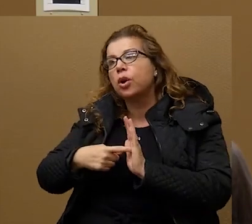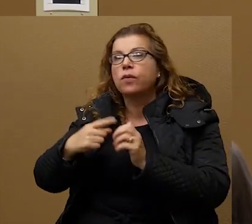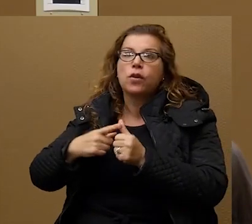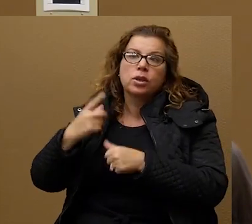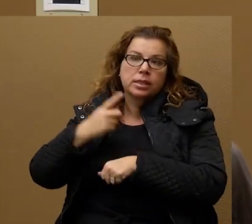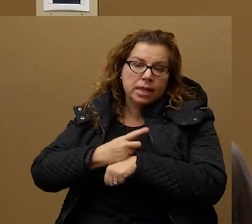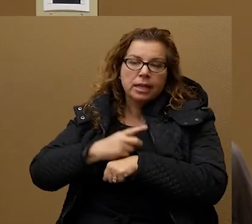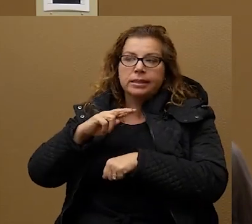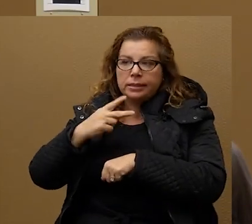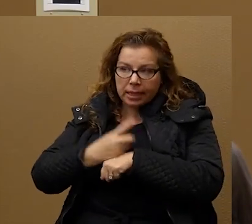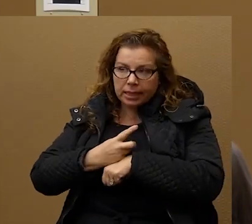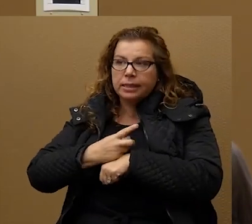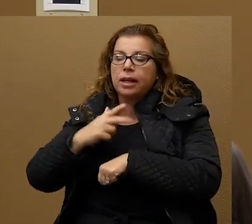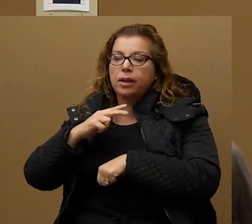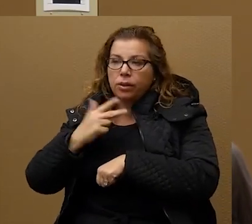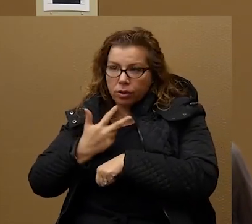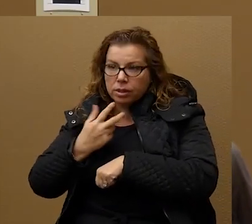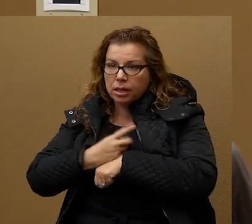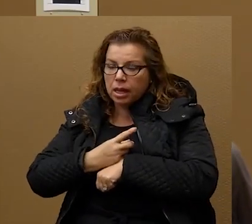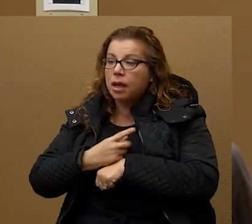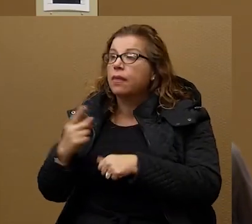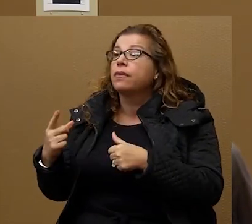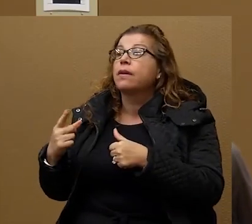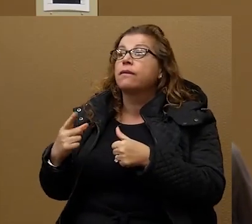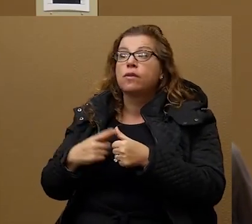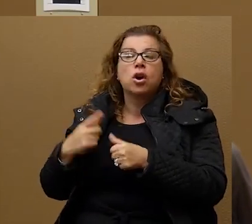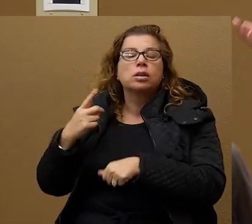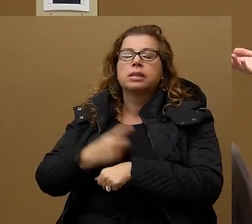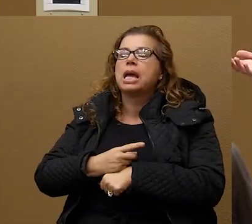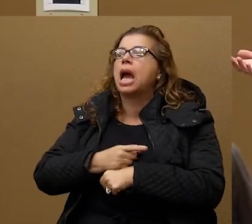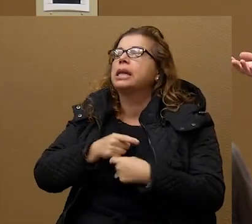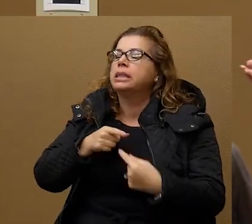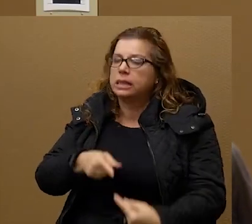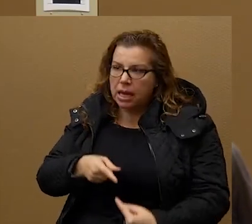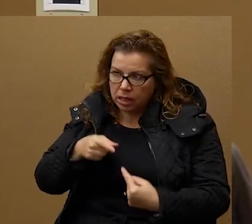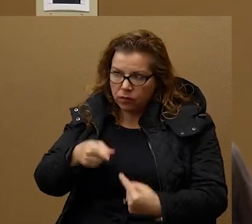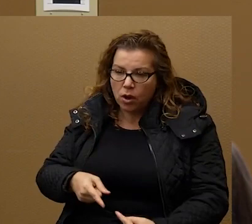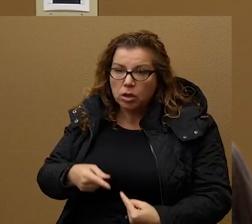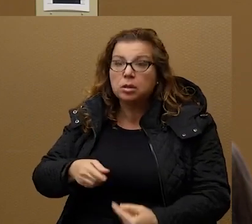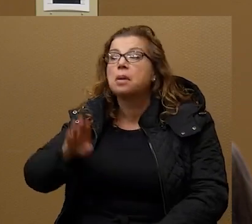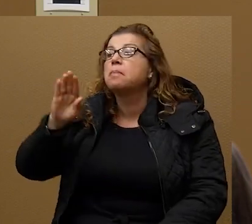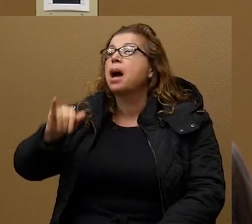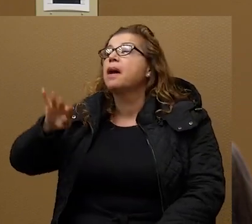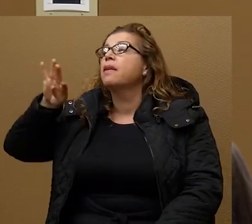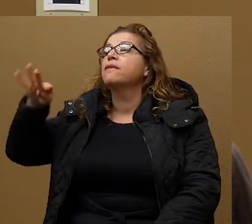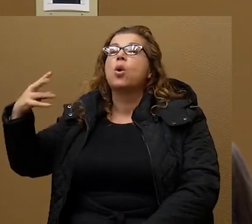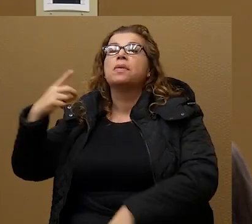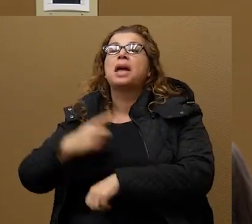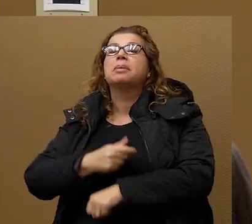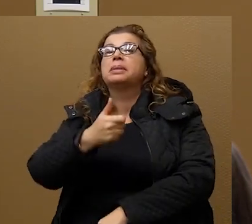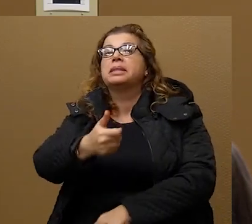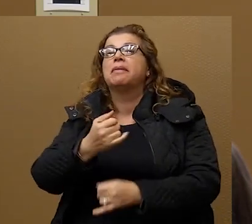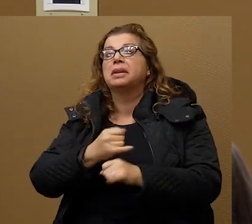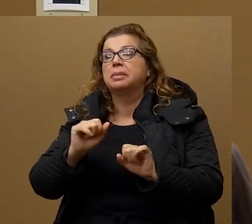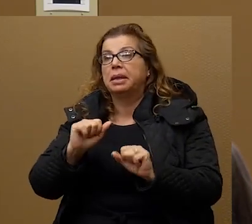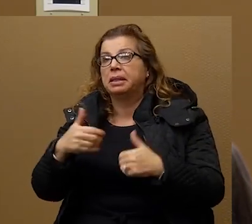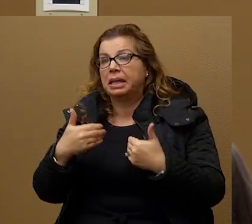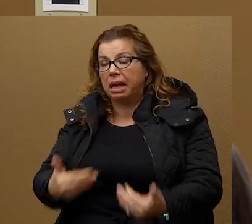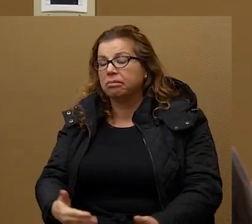day 3, day 4. Day 1 is very difficult, but then by day 4, he's doing the whole thing by himself.